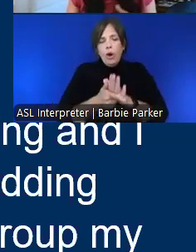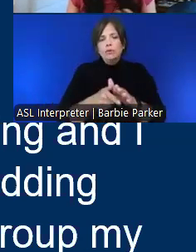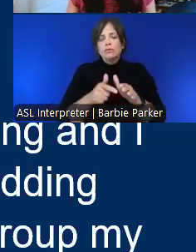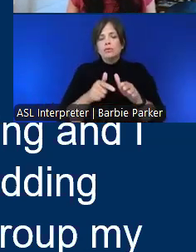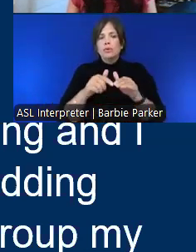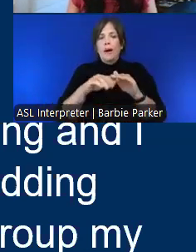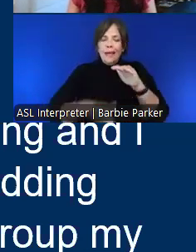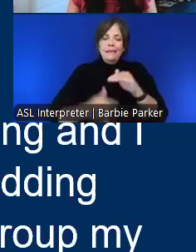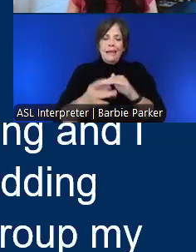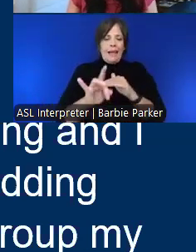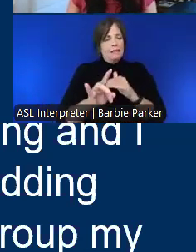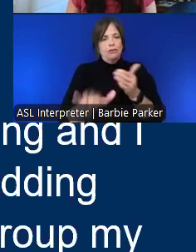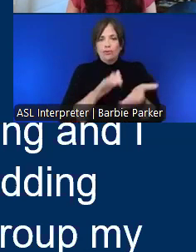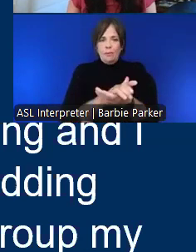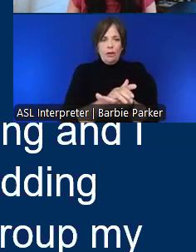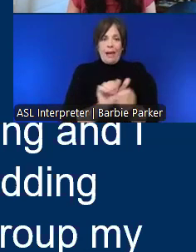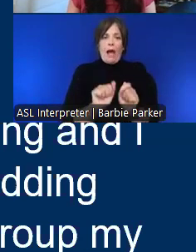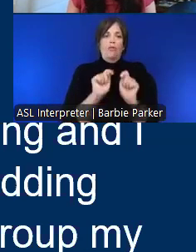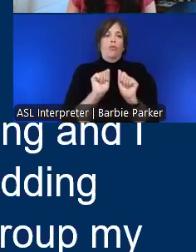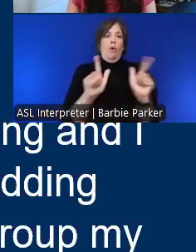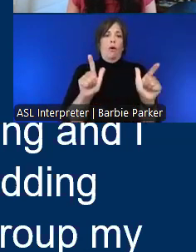endure and because of, sadly, because of